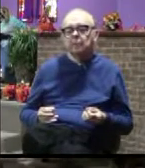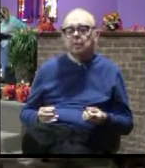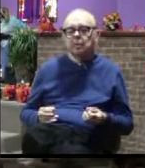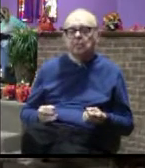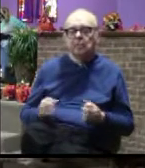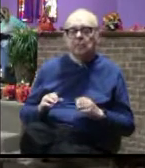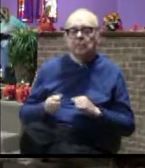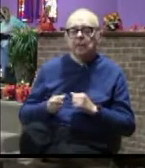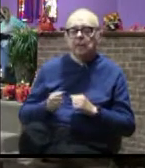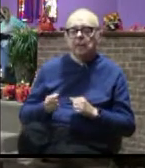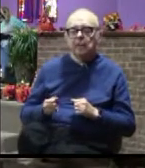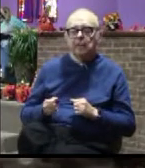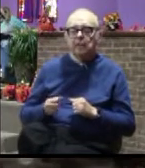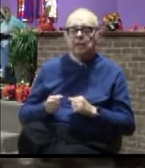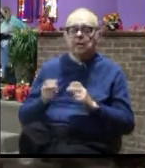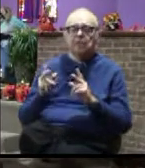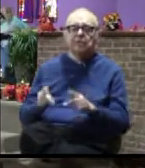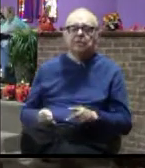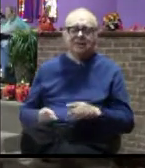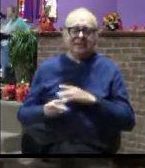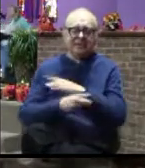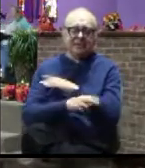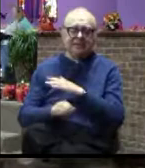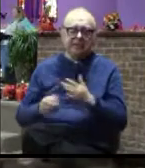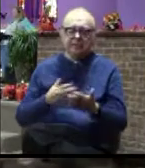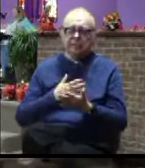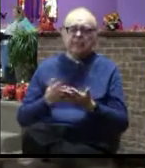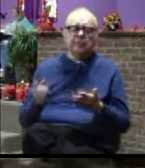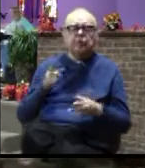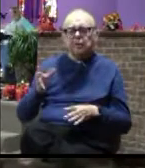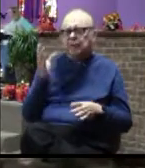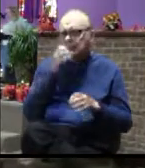how ticked off do you get because somebody takes something from you